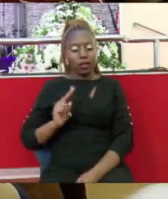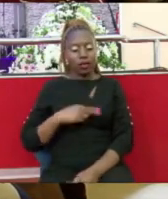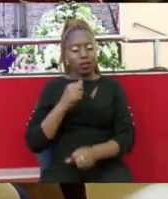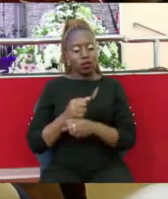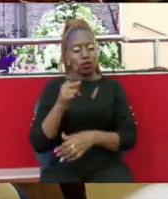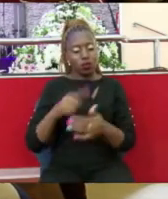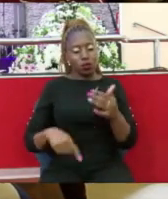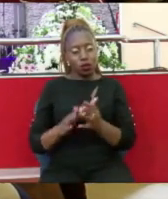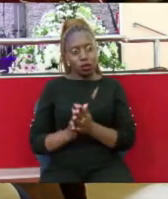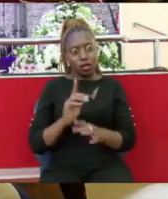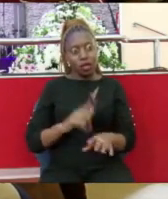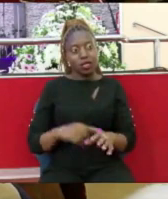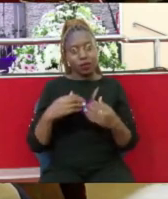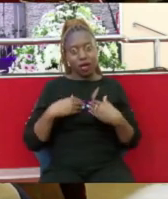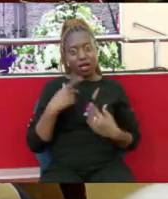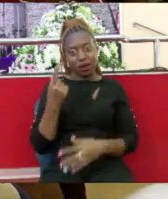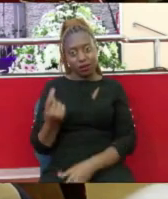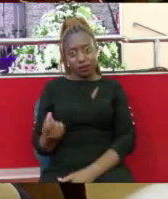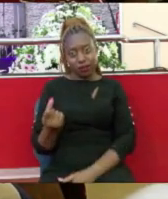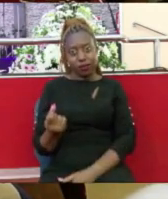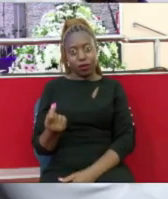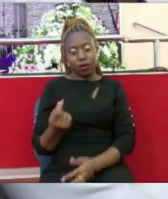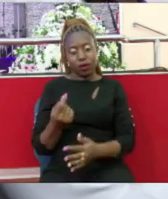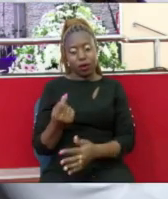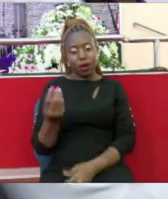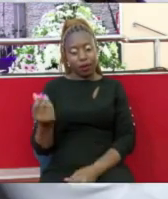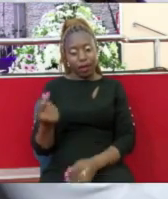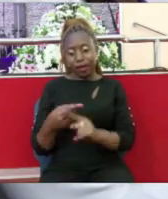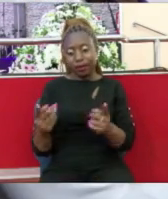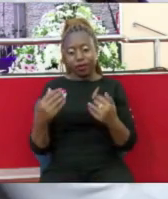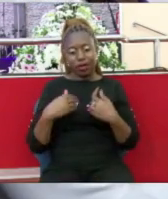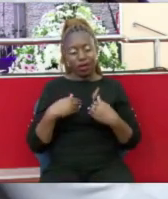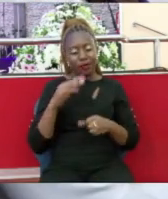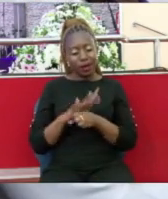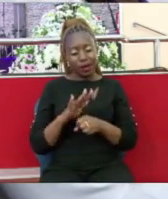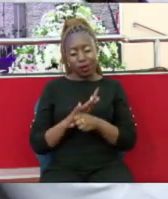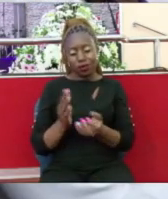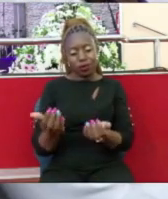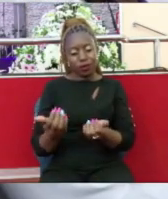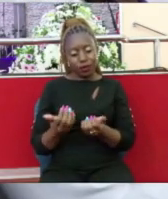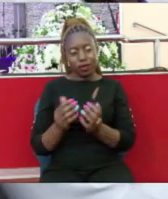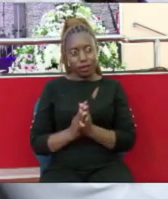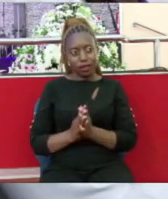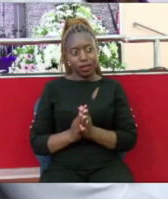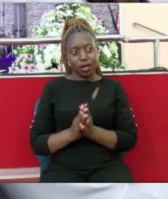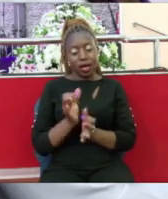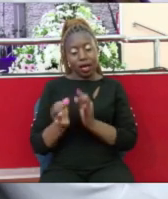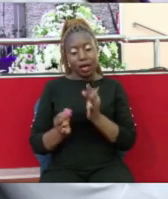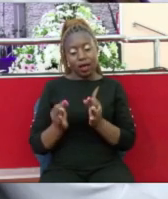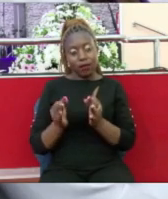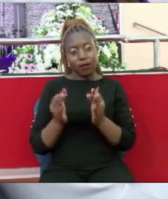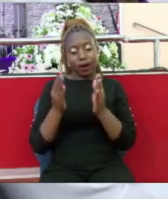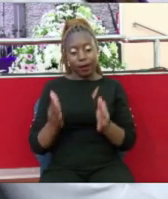When we are surrounded by pressing needs around us? If somebody gives you $1 million today, kama mtu